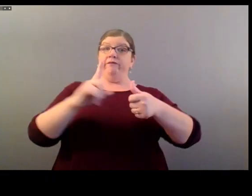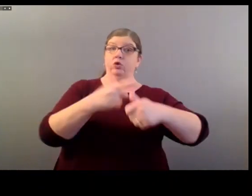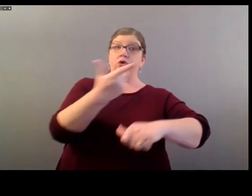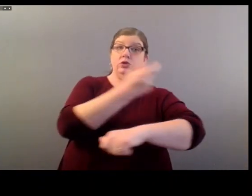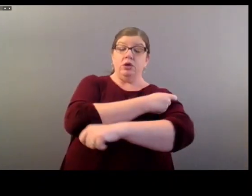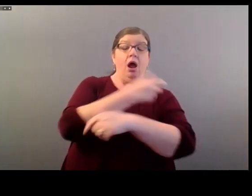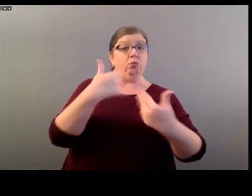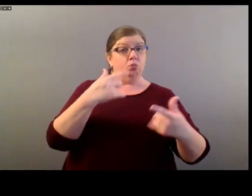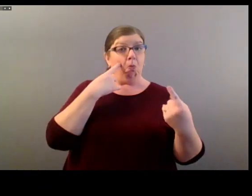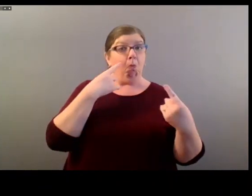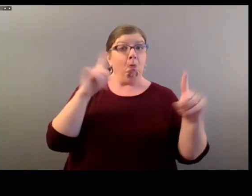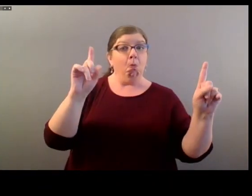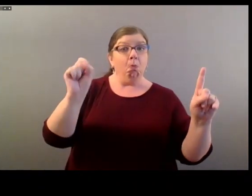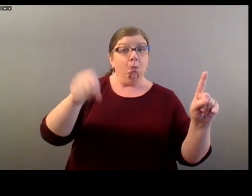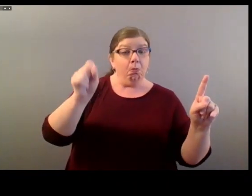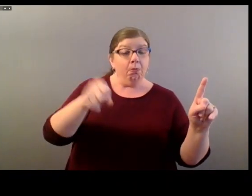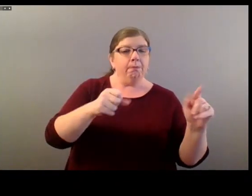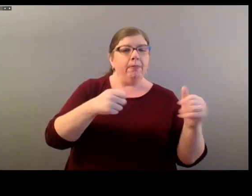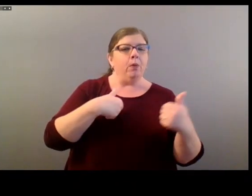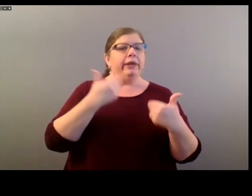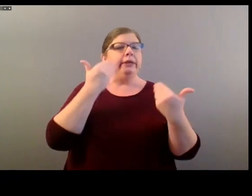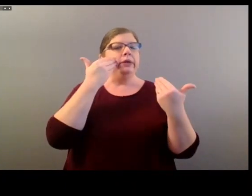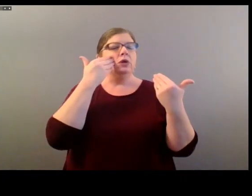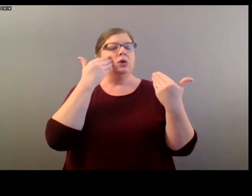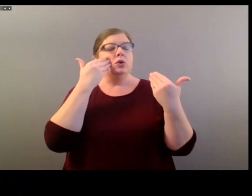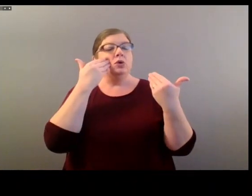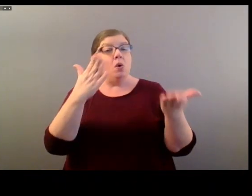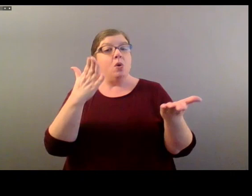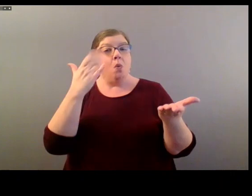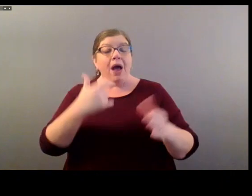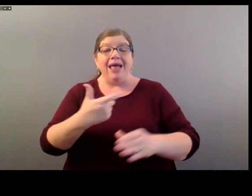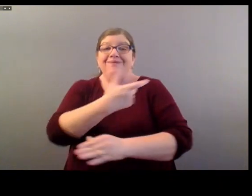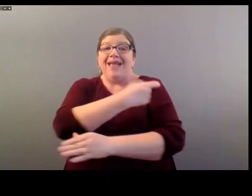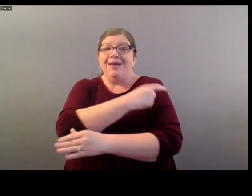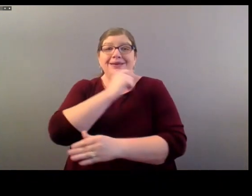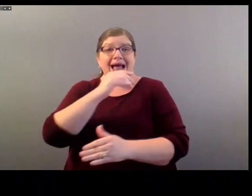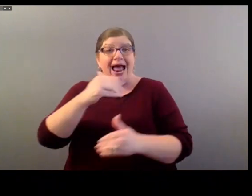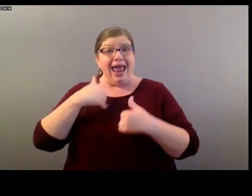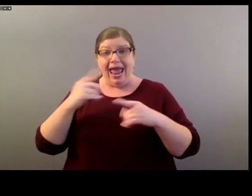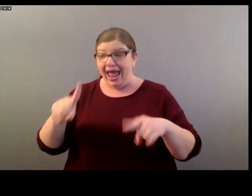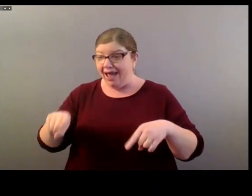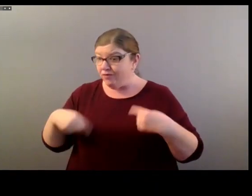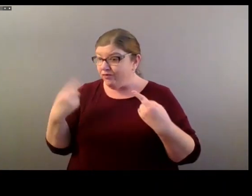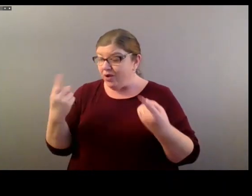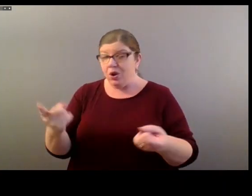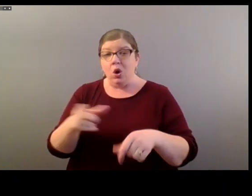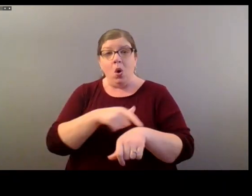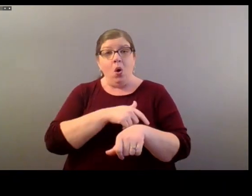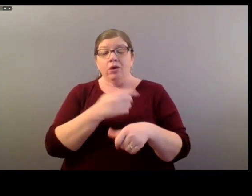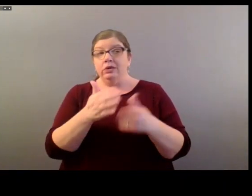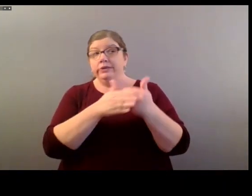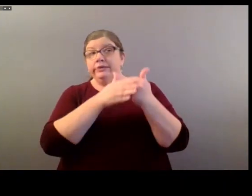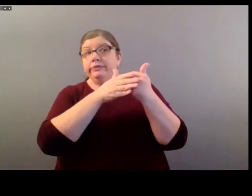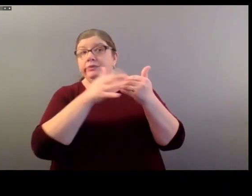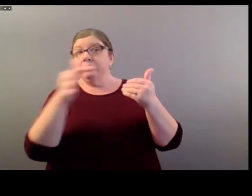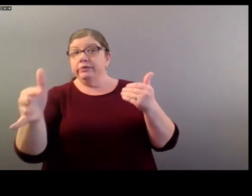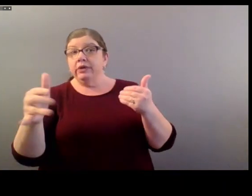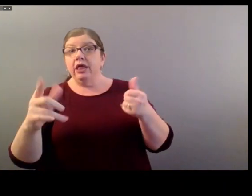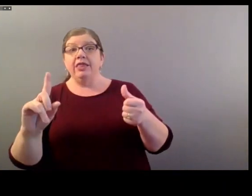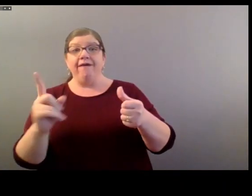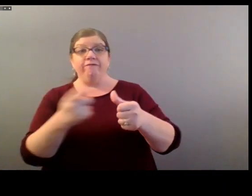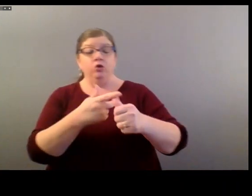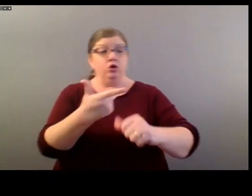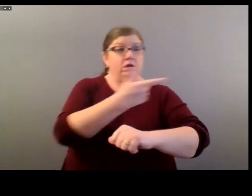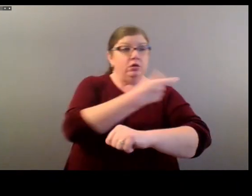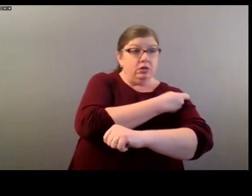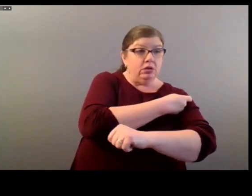effect. What we don't know, because the vaccine hasn't been around for long enough, is how long the initial immunity